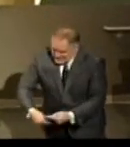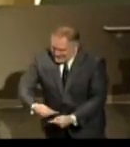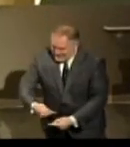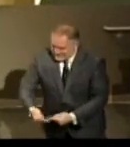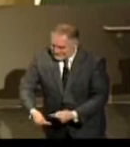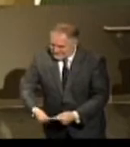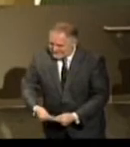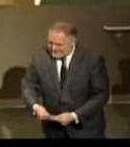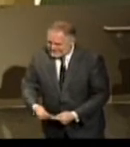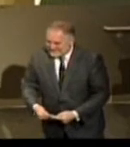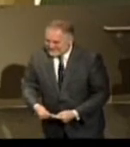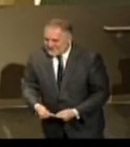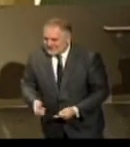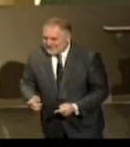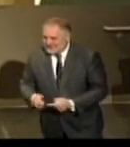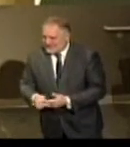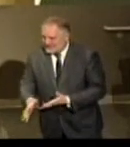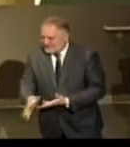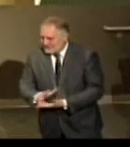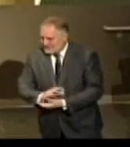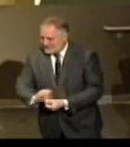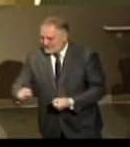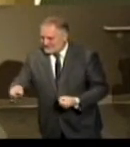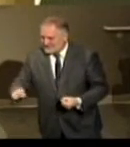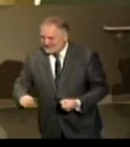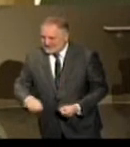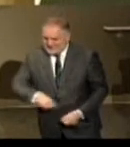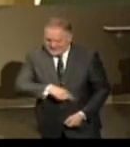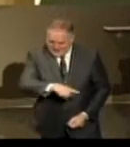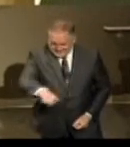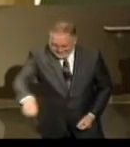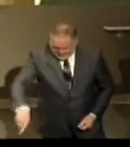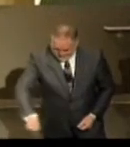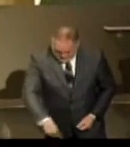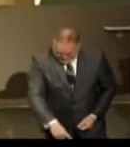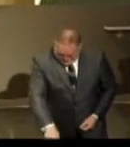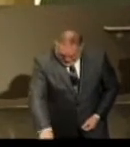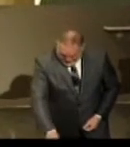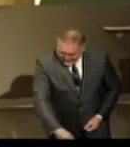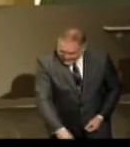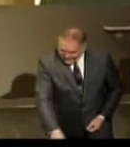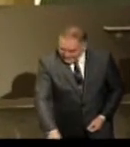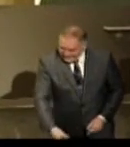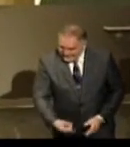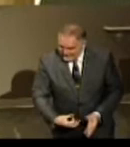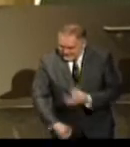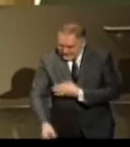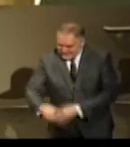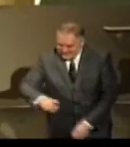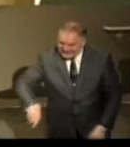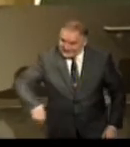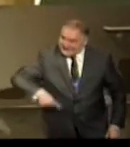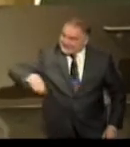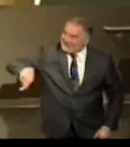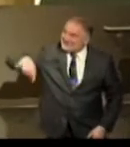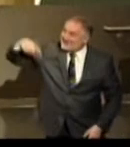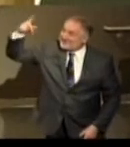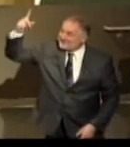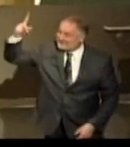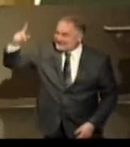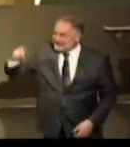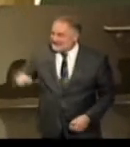and fowls of the air. Men went down and down with down. And that's where we are in our society today. That's where we